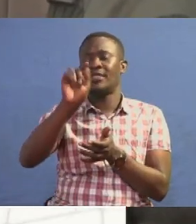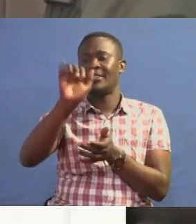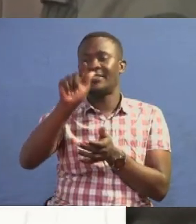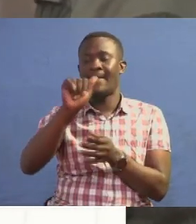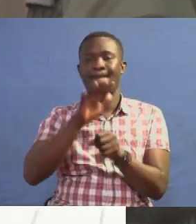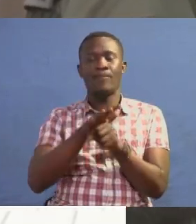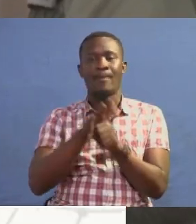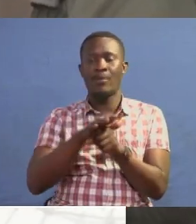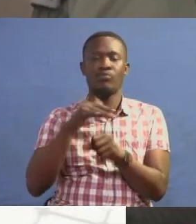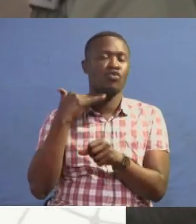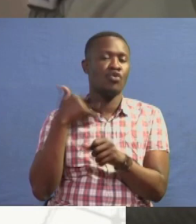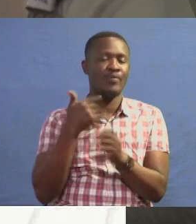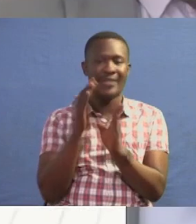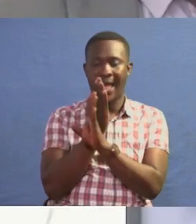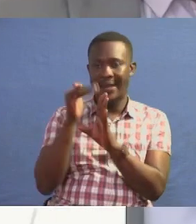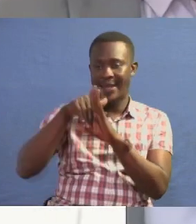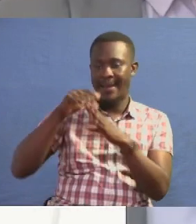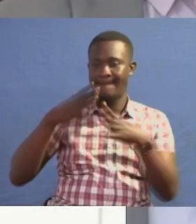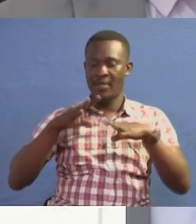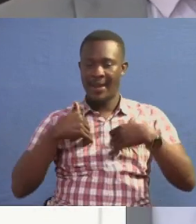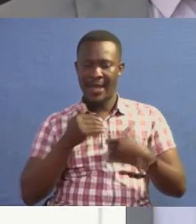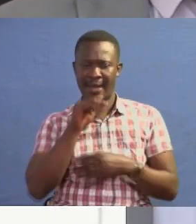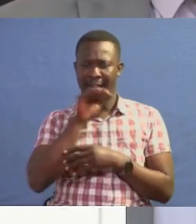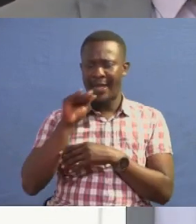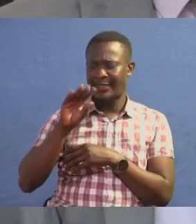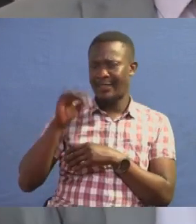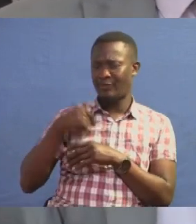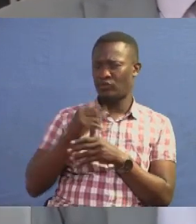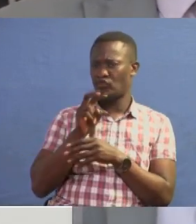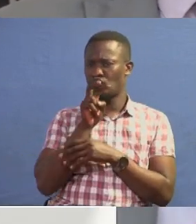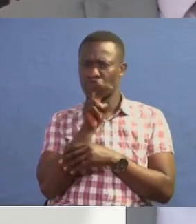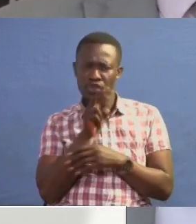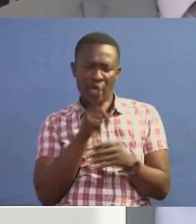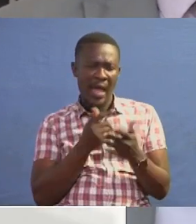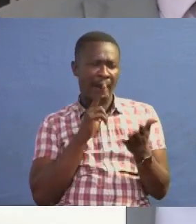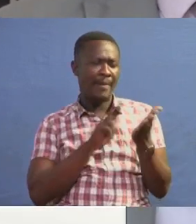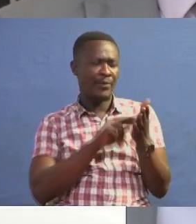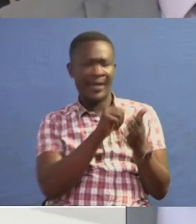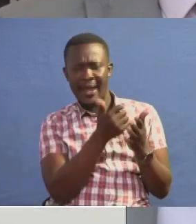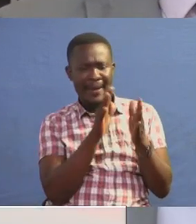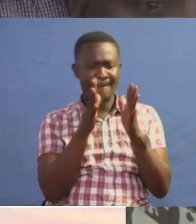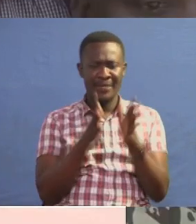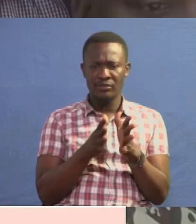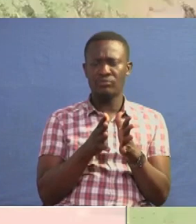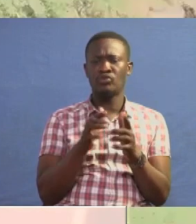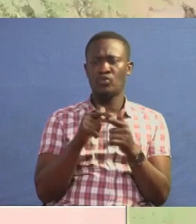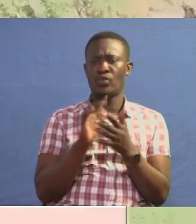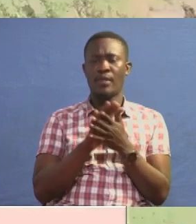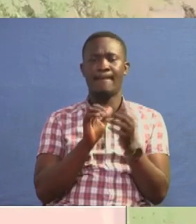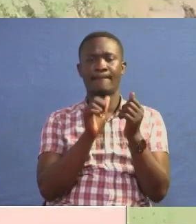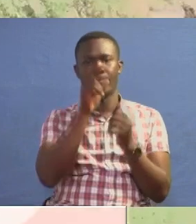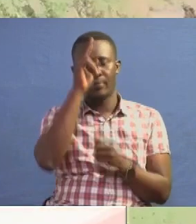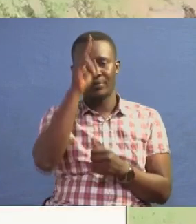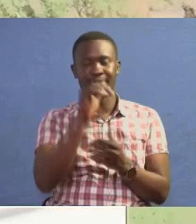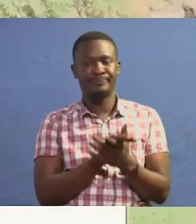most criminals hide among the people and urged them to remain watchful and report suspicious persons to the authorities.